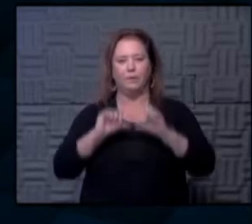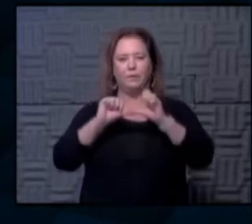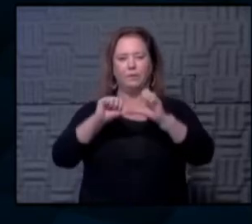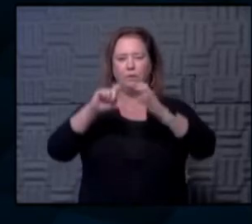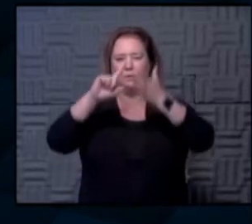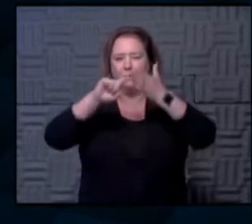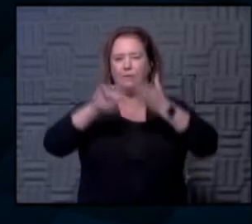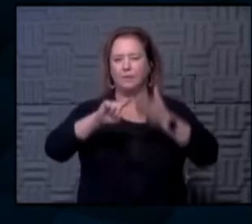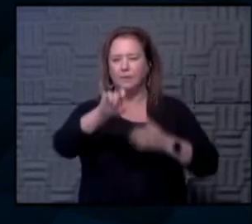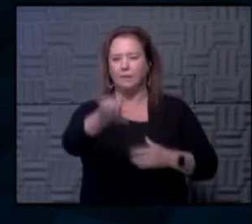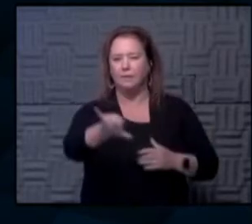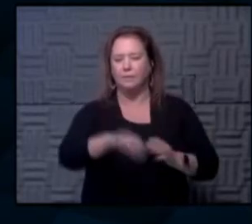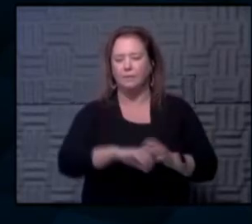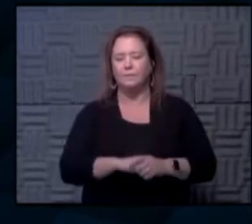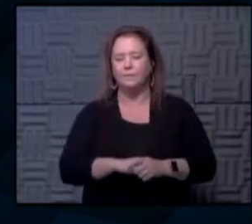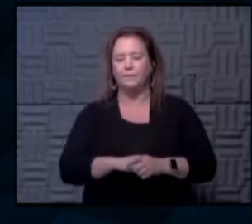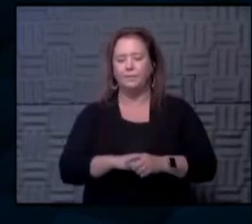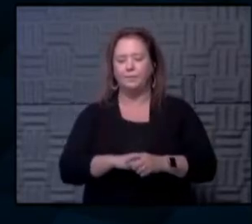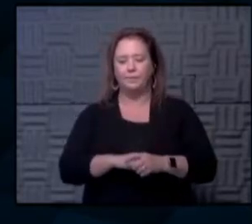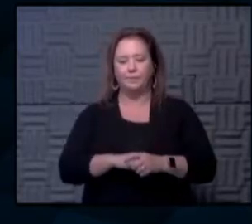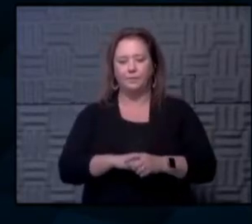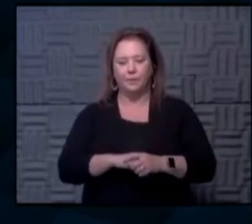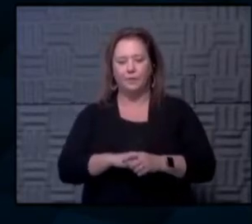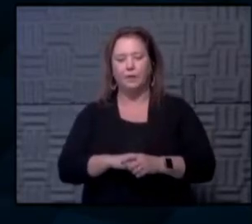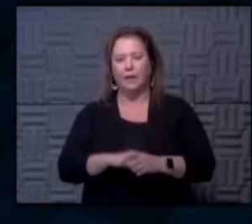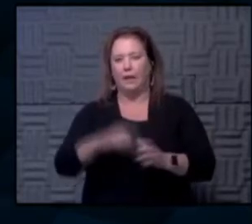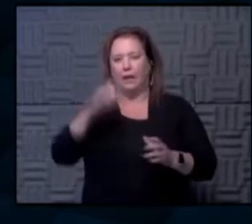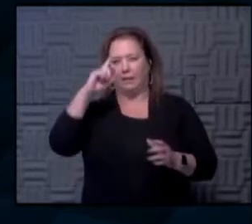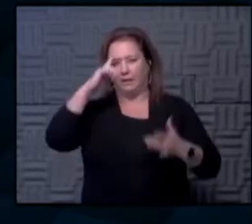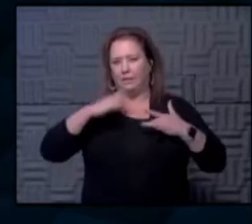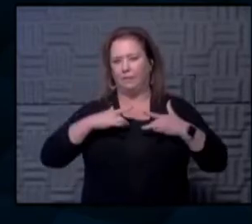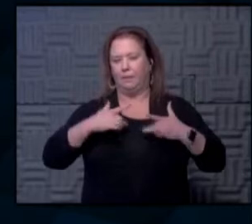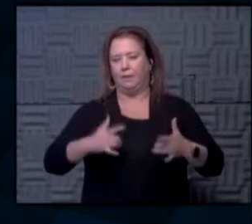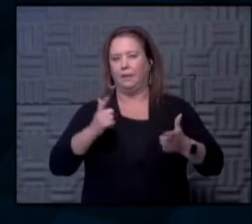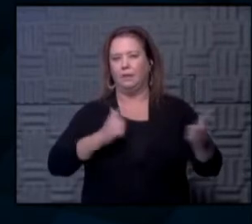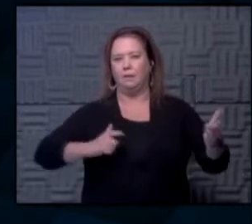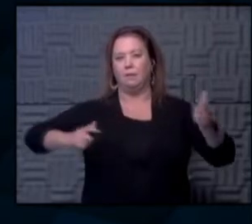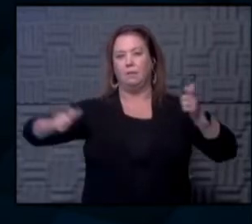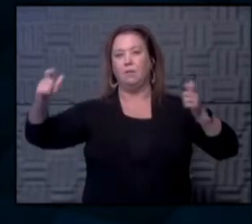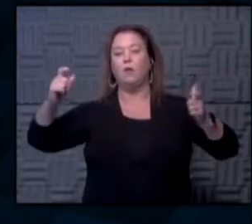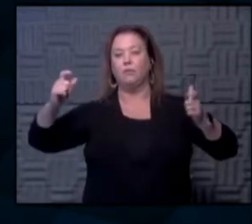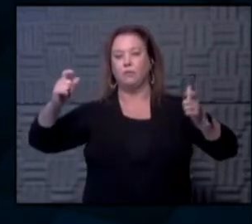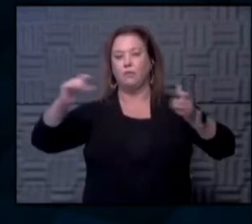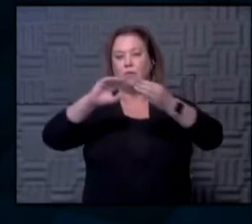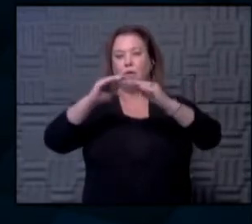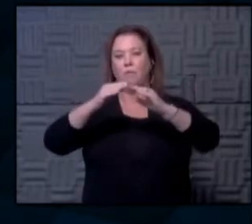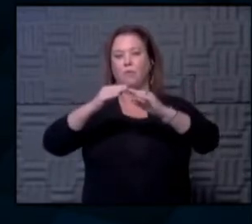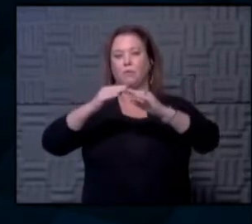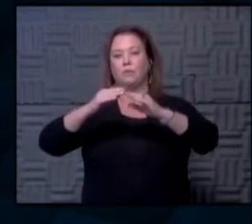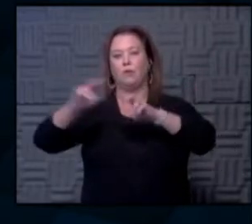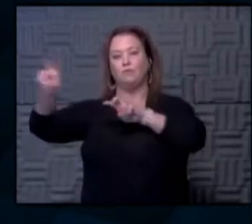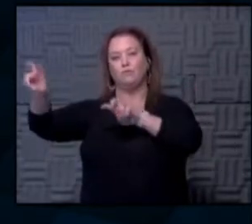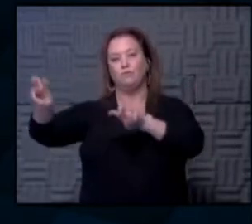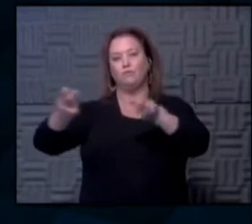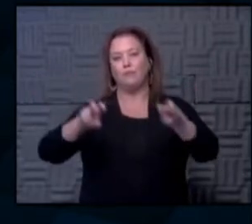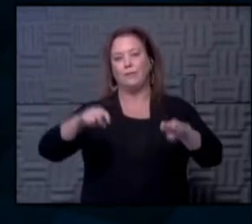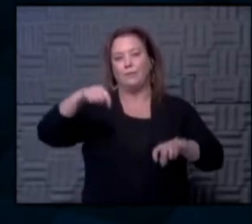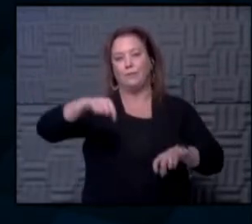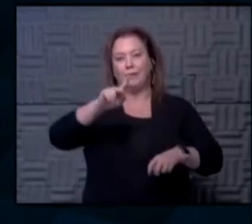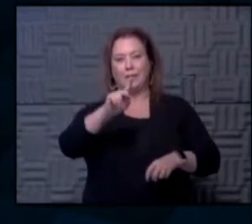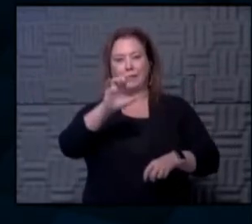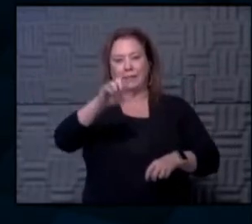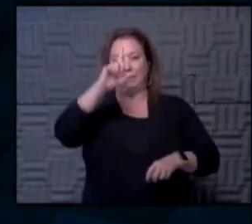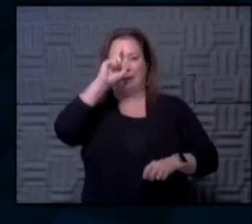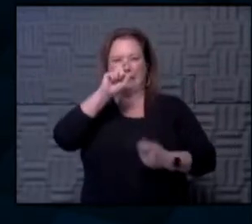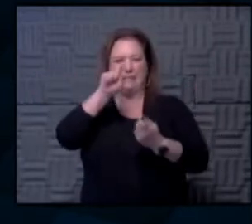into that. That's likely because a larger percentage of those coming from outside of the metro are being transferred here because they